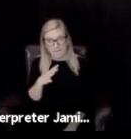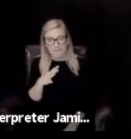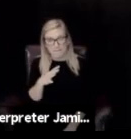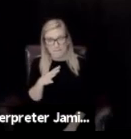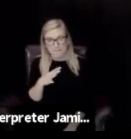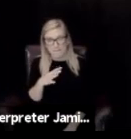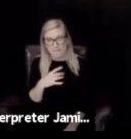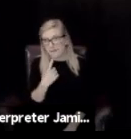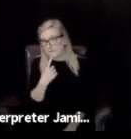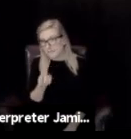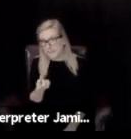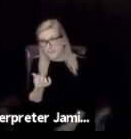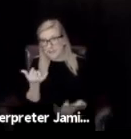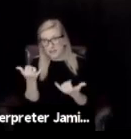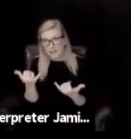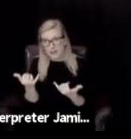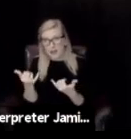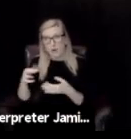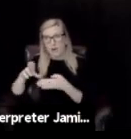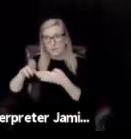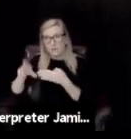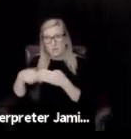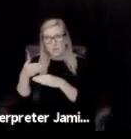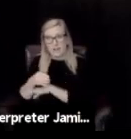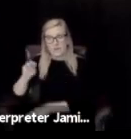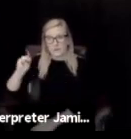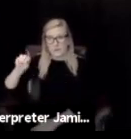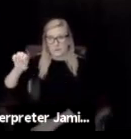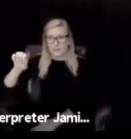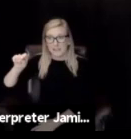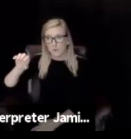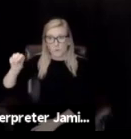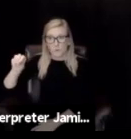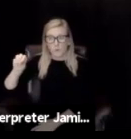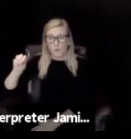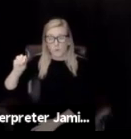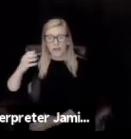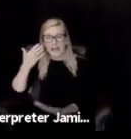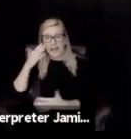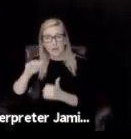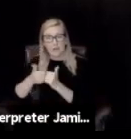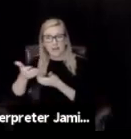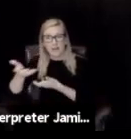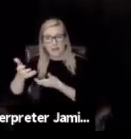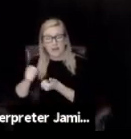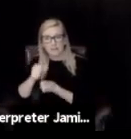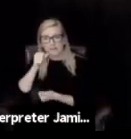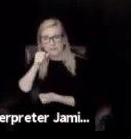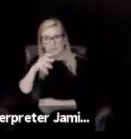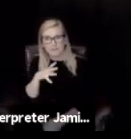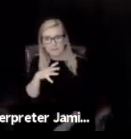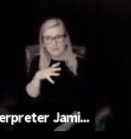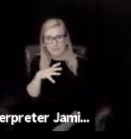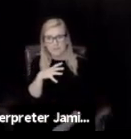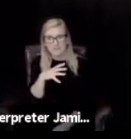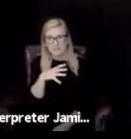saying, as a result of the Me Too movement, I don't know how to interact with women. I just don't know.